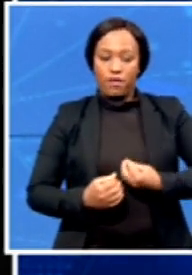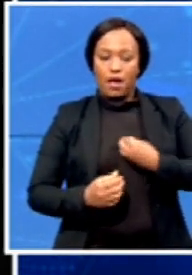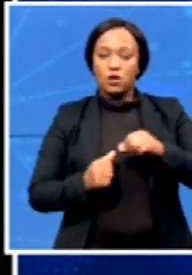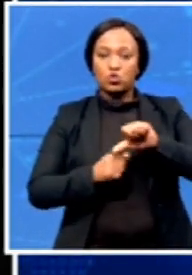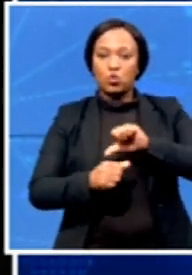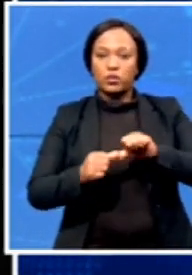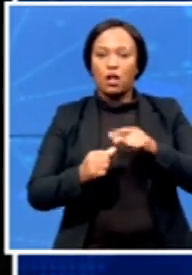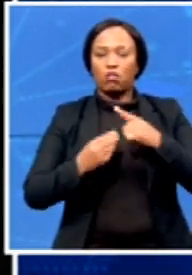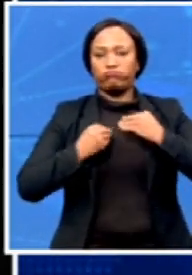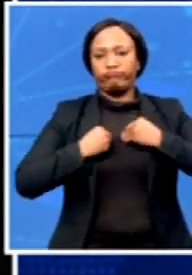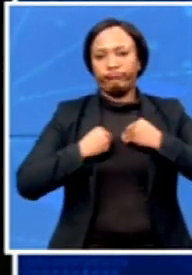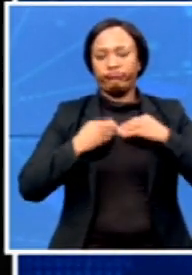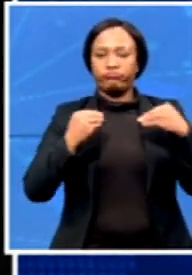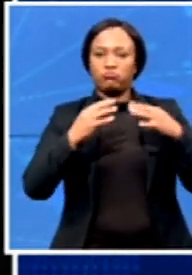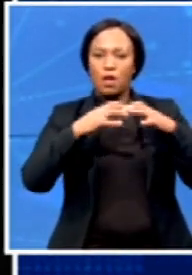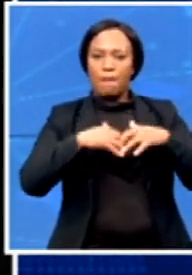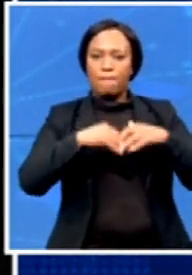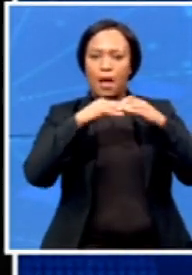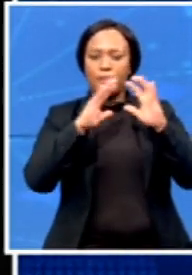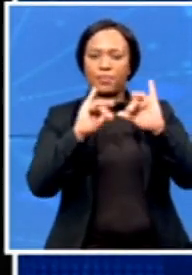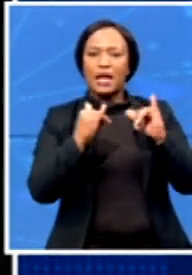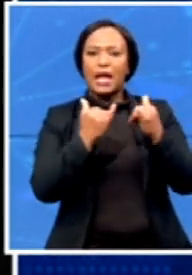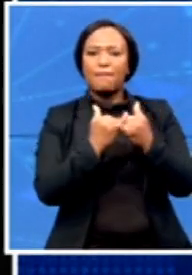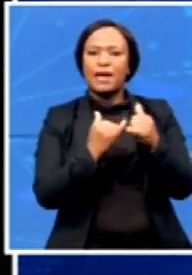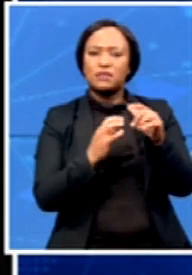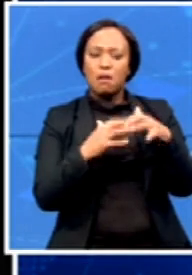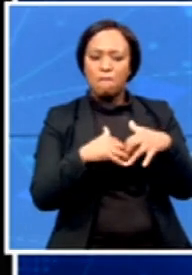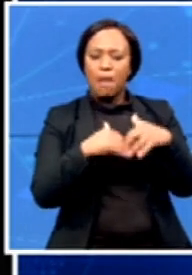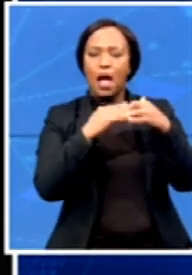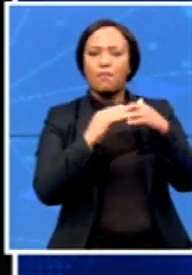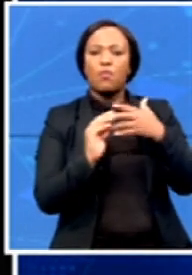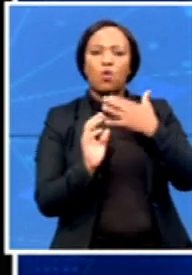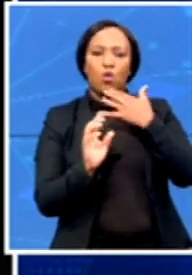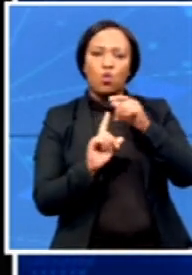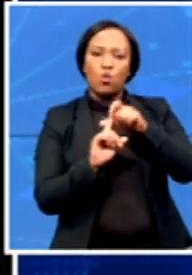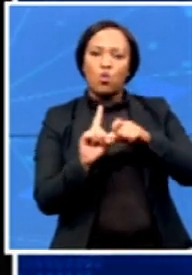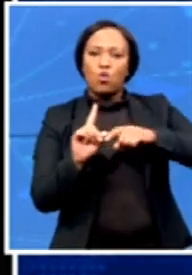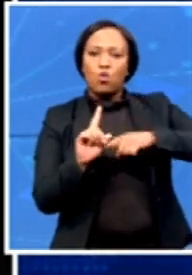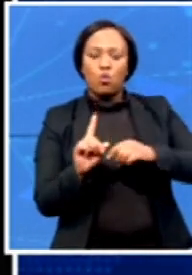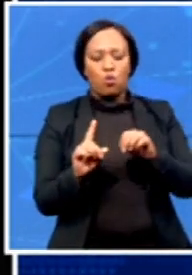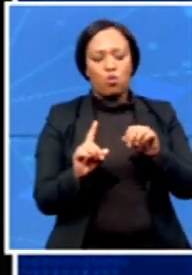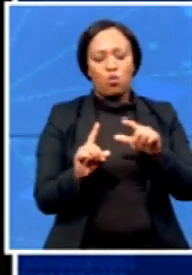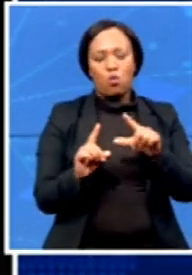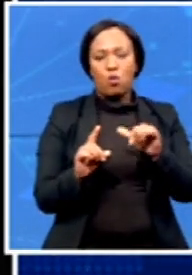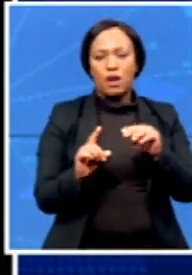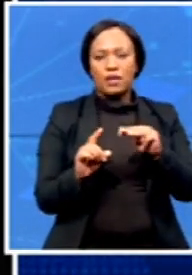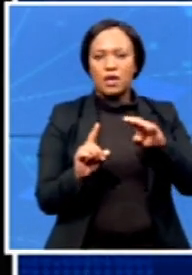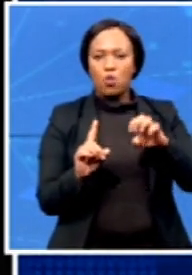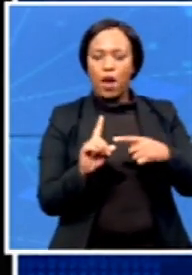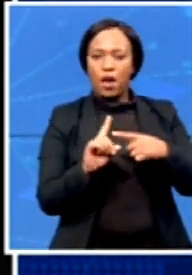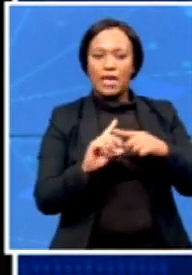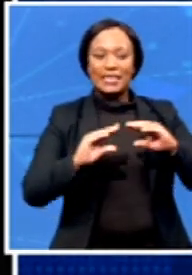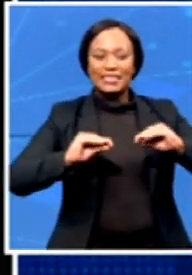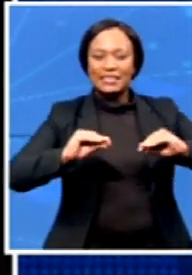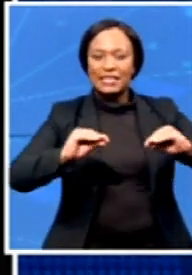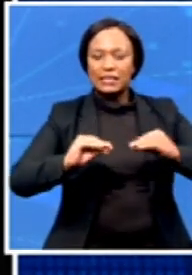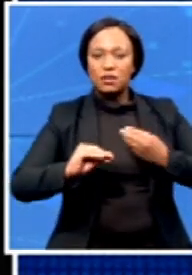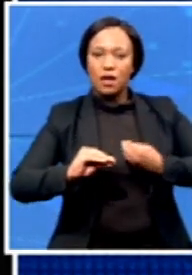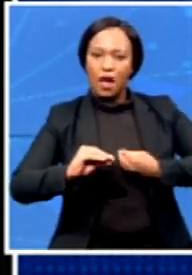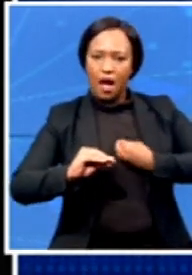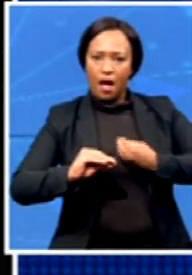Lindiwe Machadi, has started a company that trains young girls how to code. This is critically important because